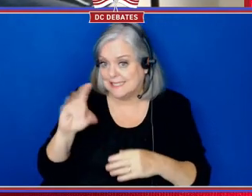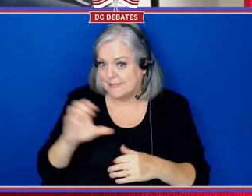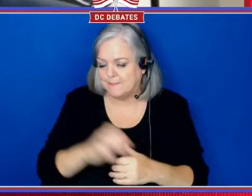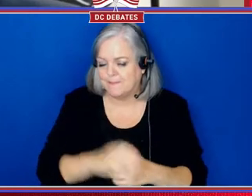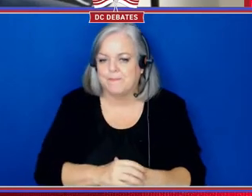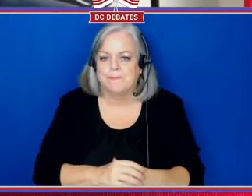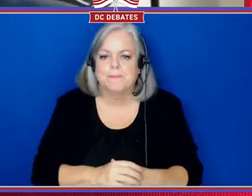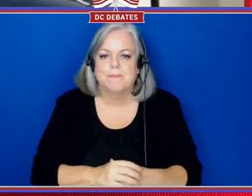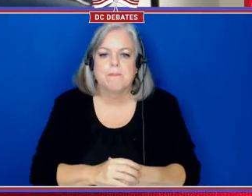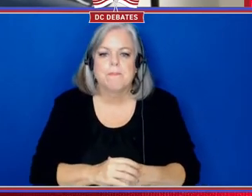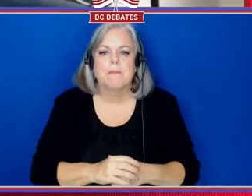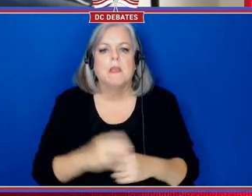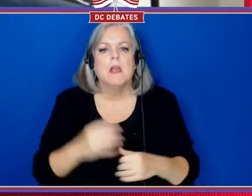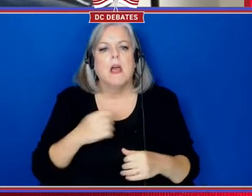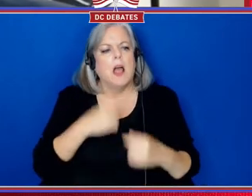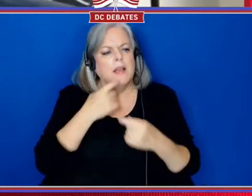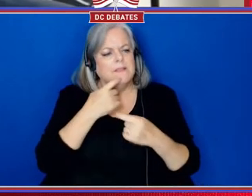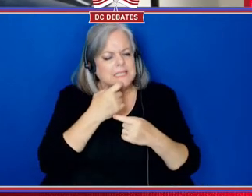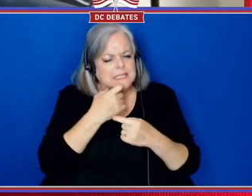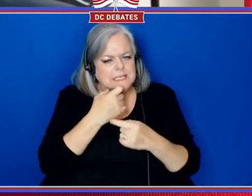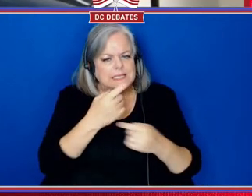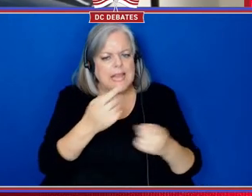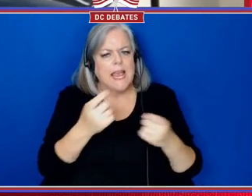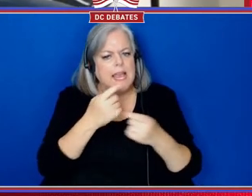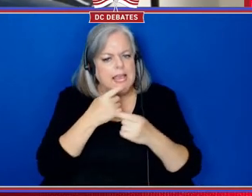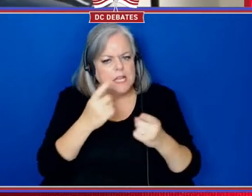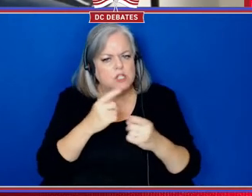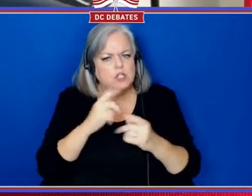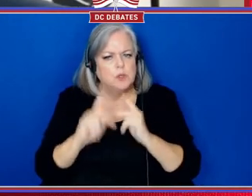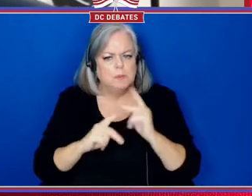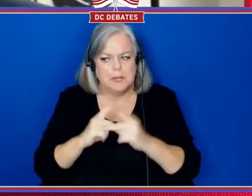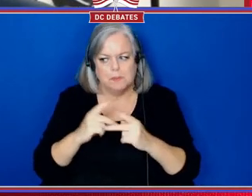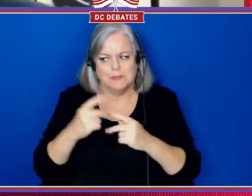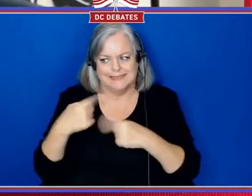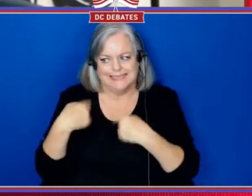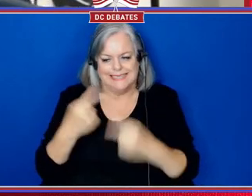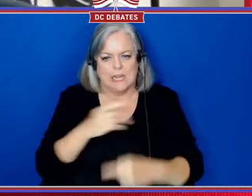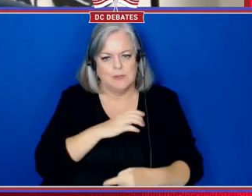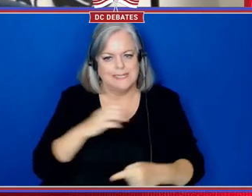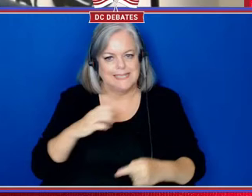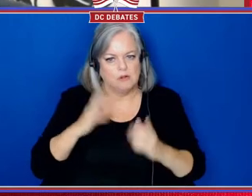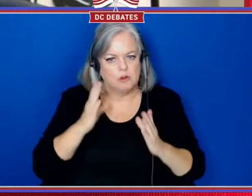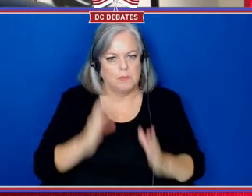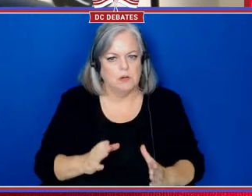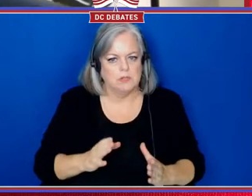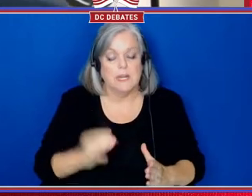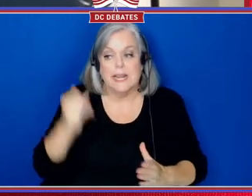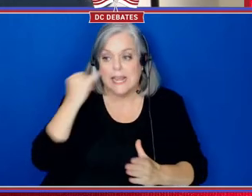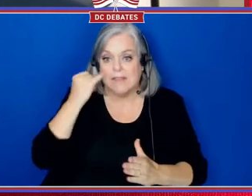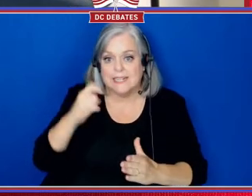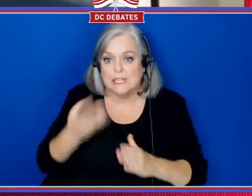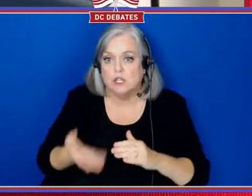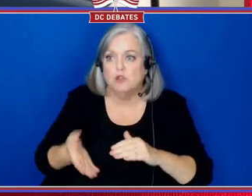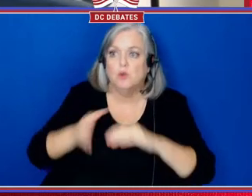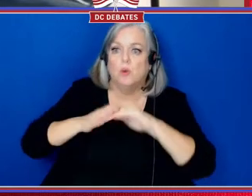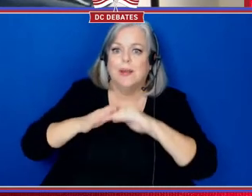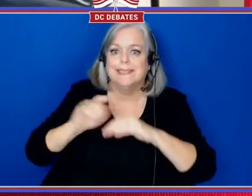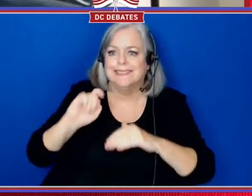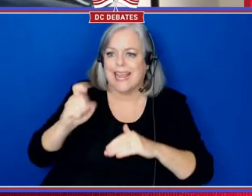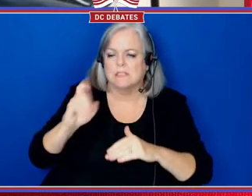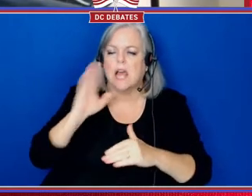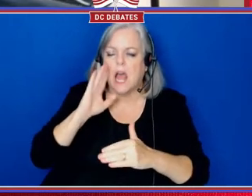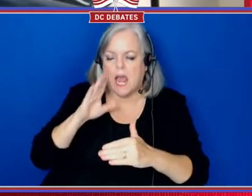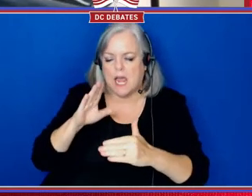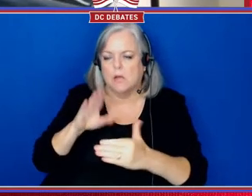I've said to people since I was a council member, if I ever need to raise your taxes, I will come to you and explain why. I've done